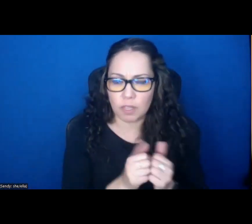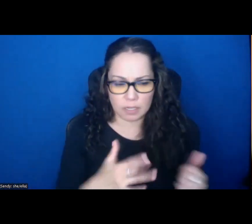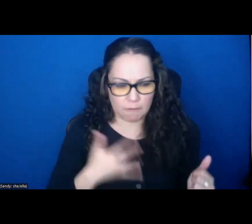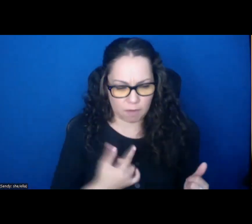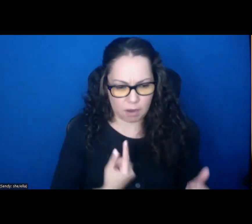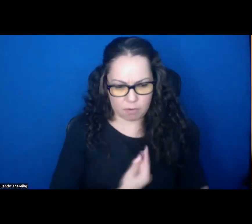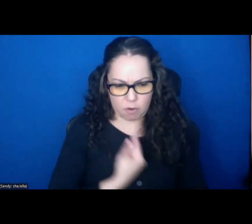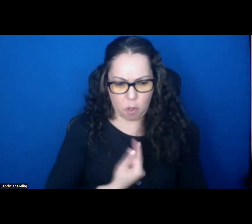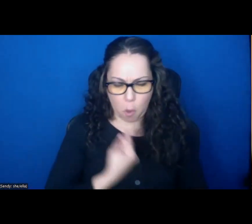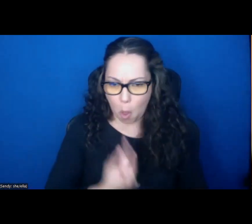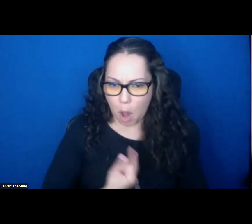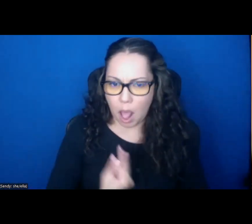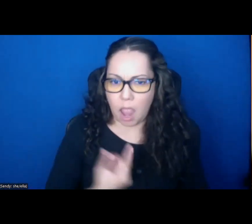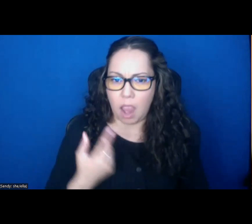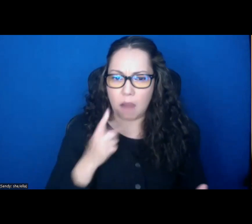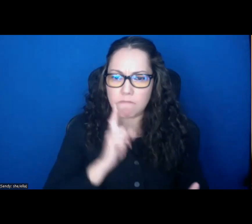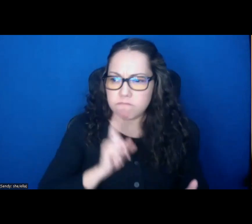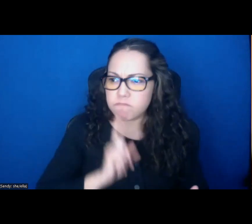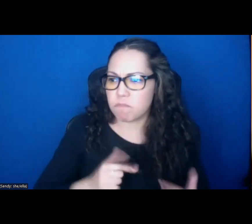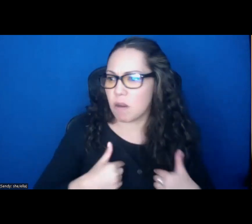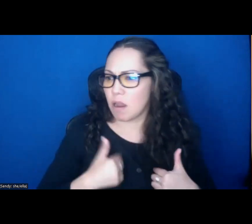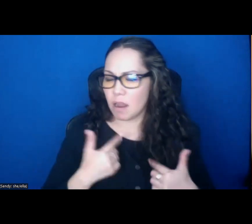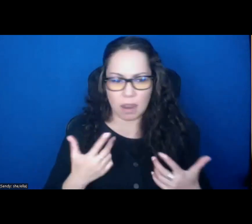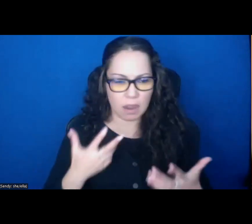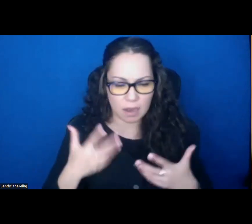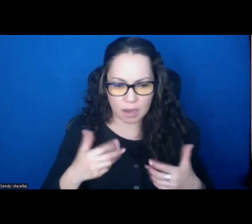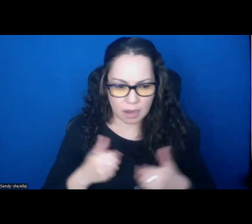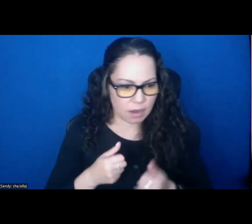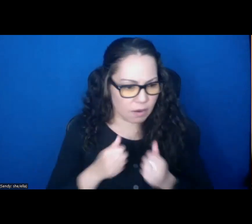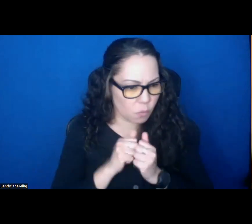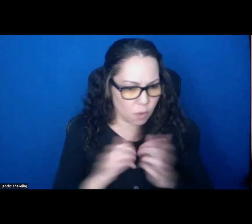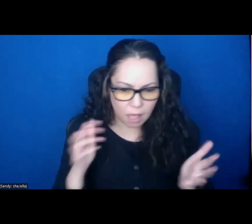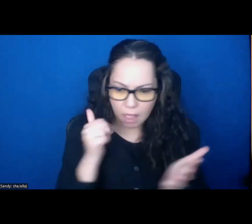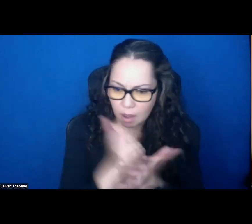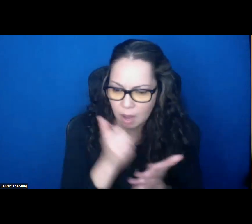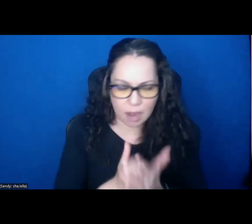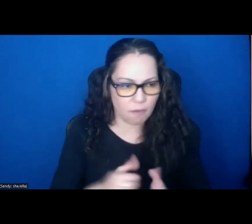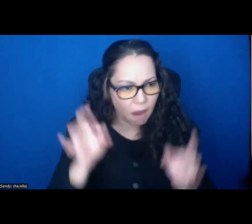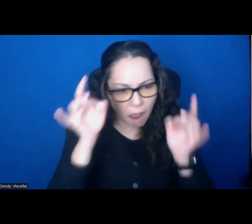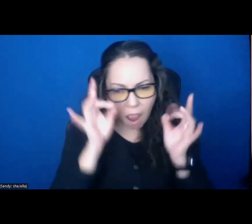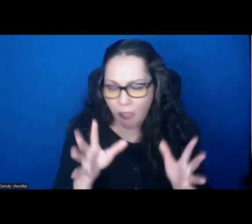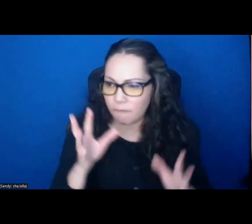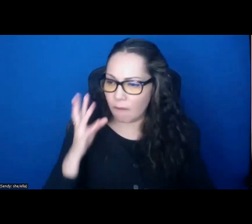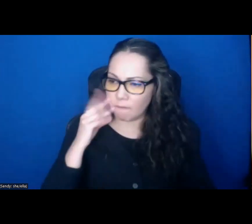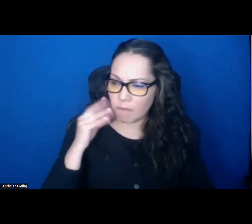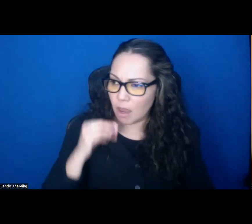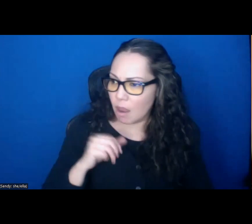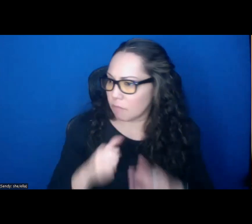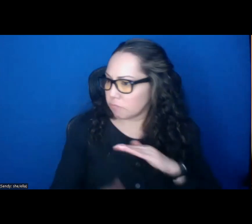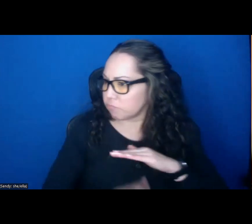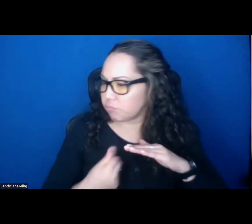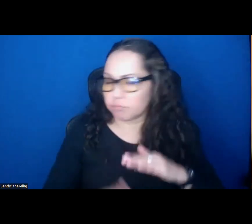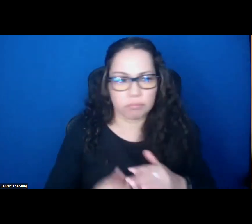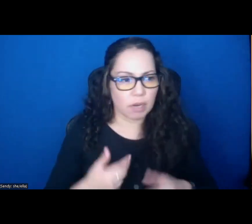she felt during that time and how awful it was to be locked up. And she was just in her room and feeling that nobody cared for her.